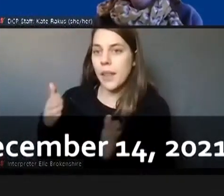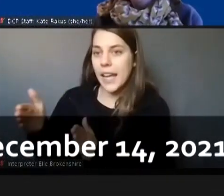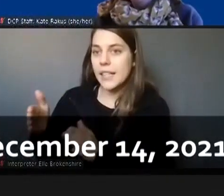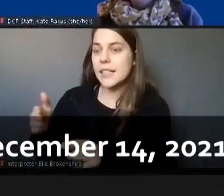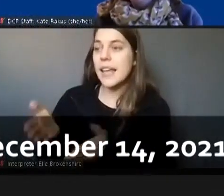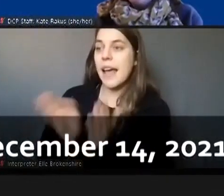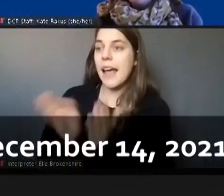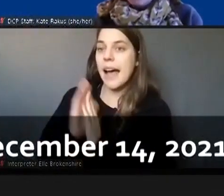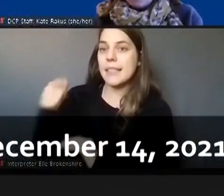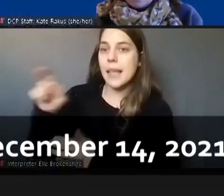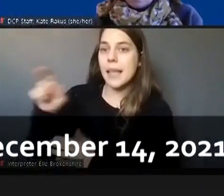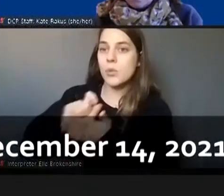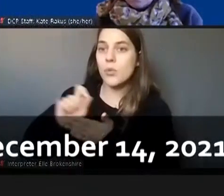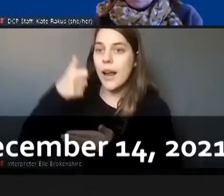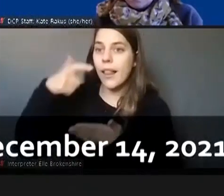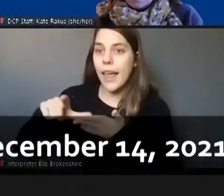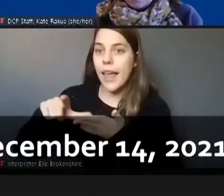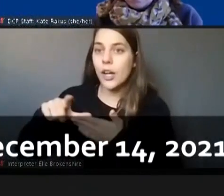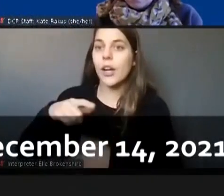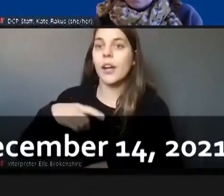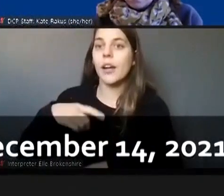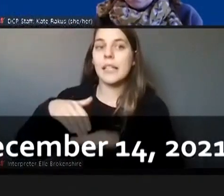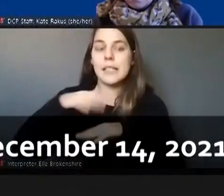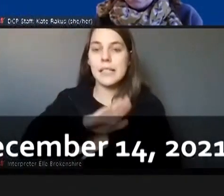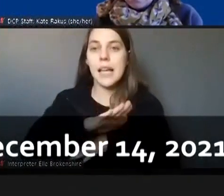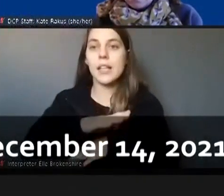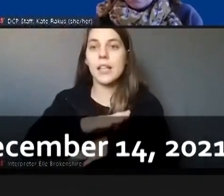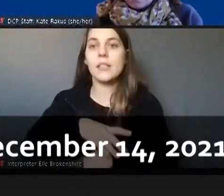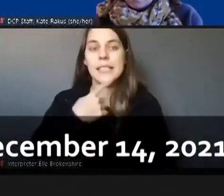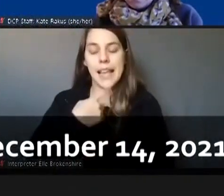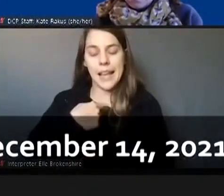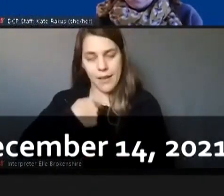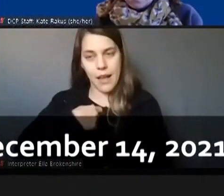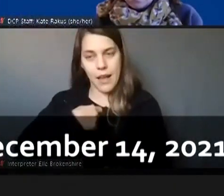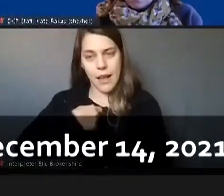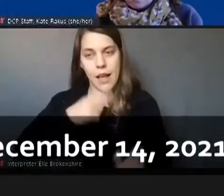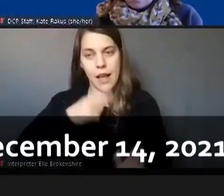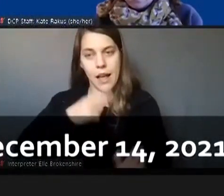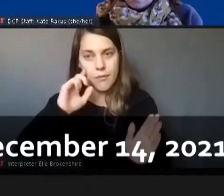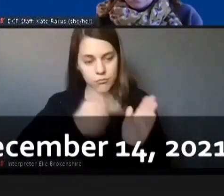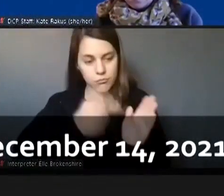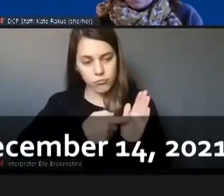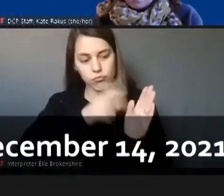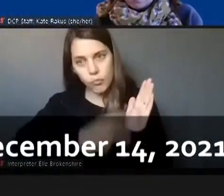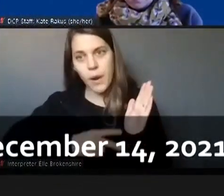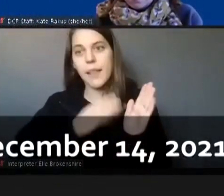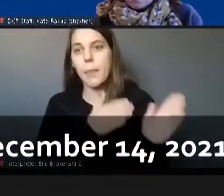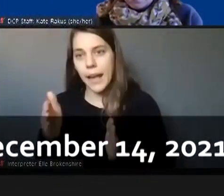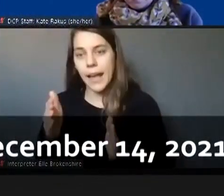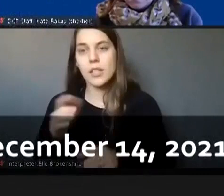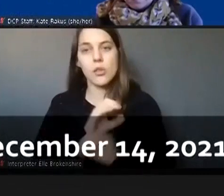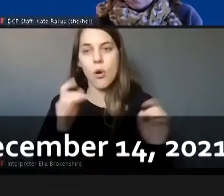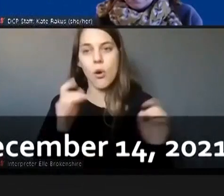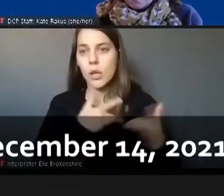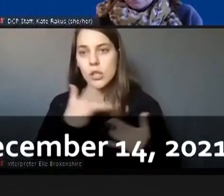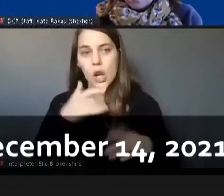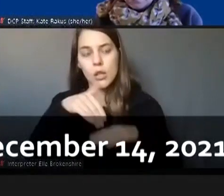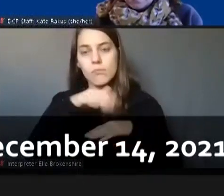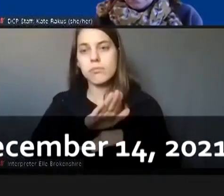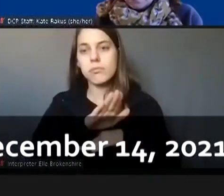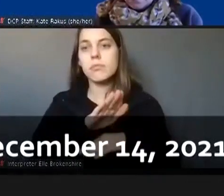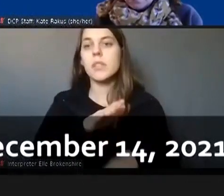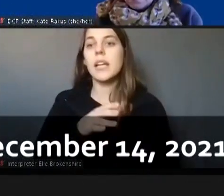they've seen the plans and that they don't have any significant concerns. And in that case, assuming that it meets the